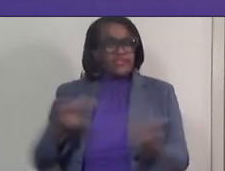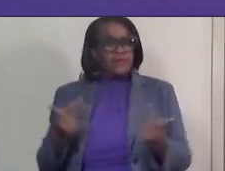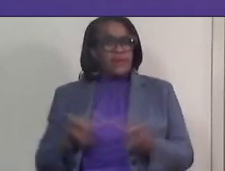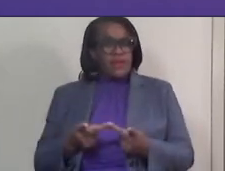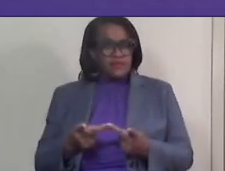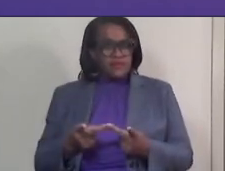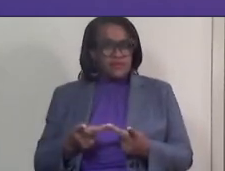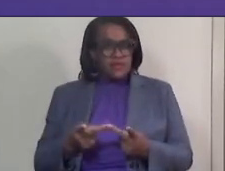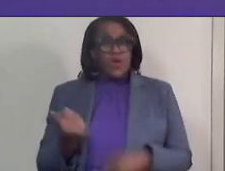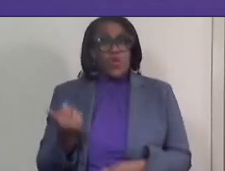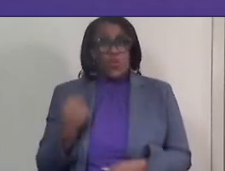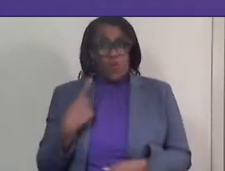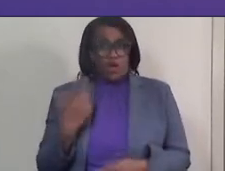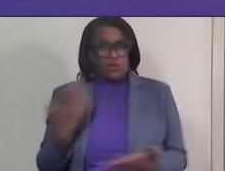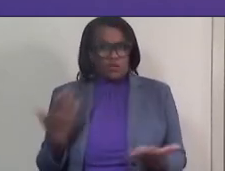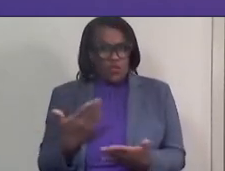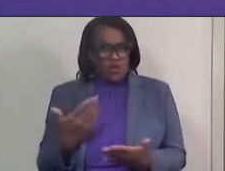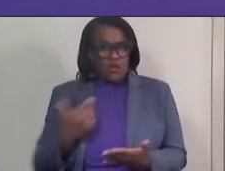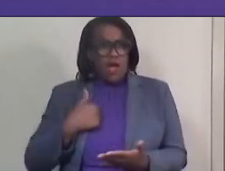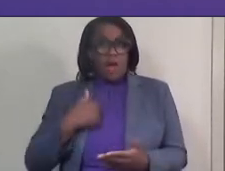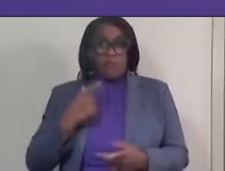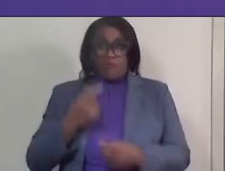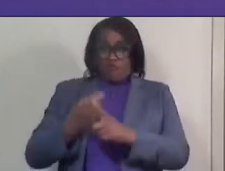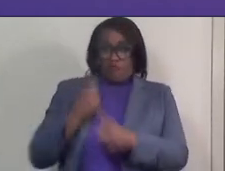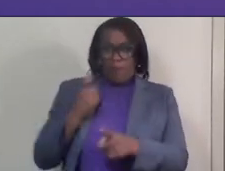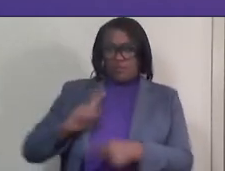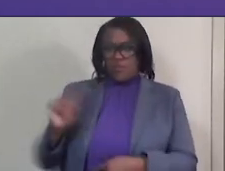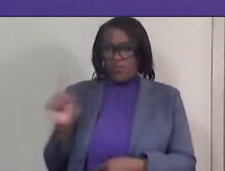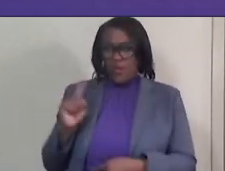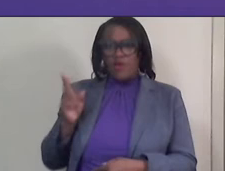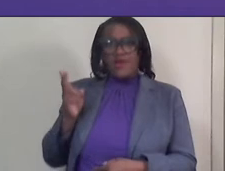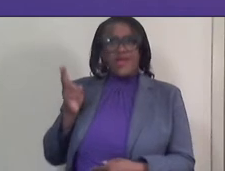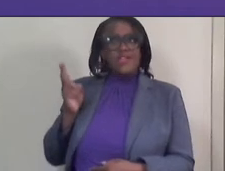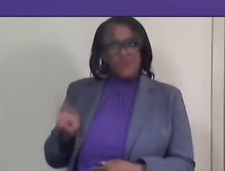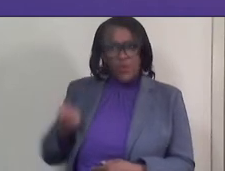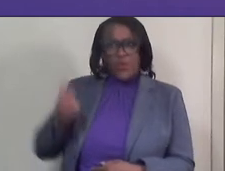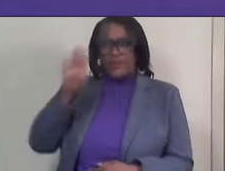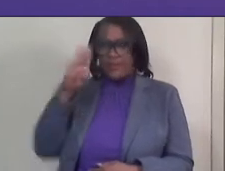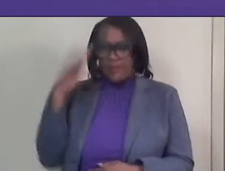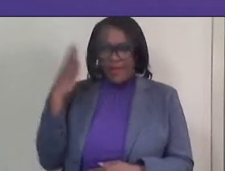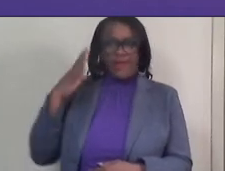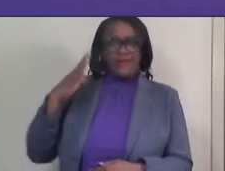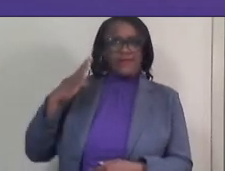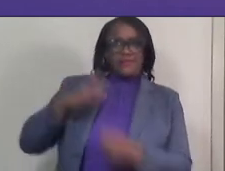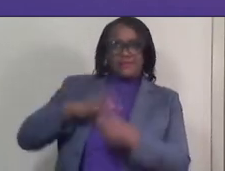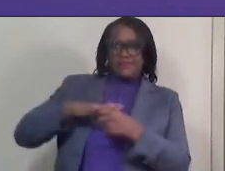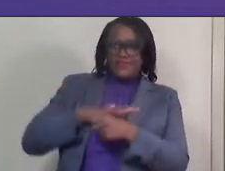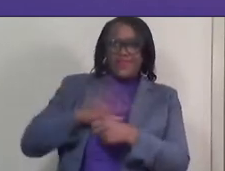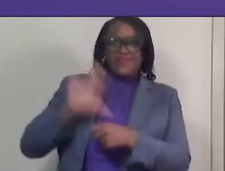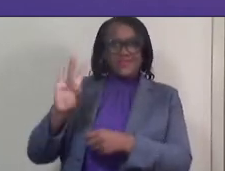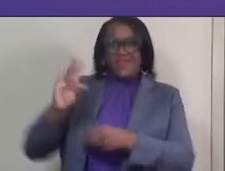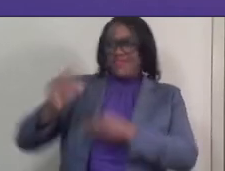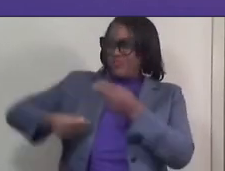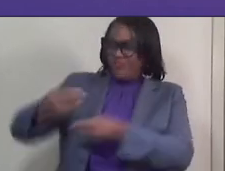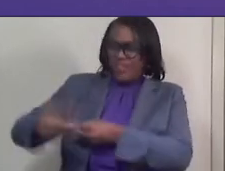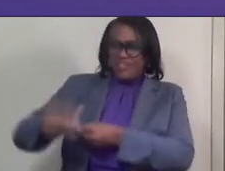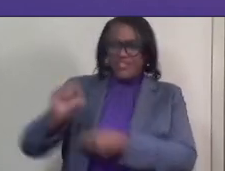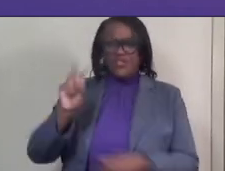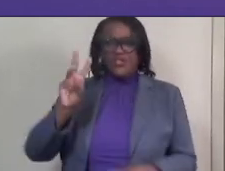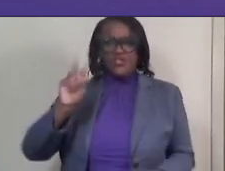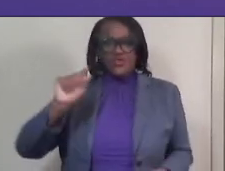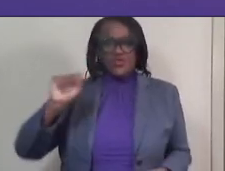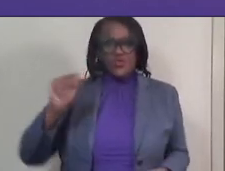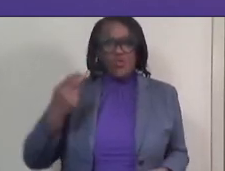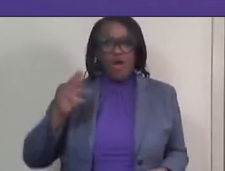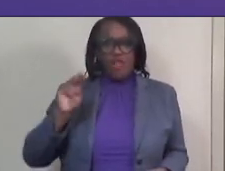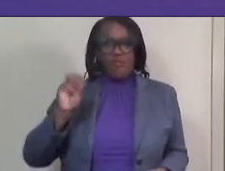one of them is being where I'm from, the historically Black neighborhood of Swarthmore, seven generations. I have grandchildren that